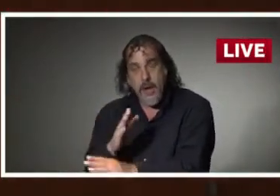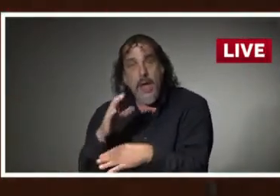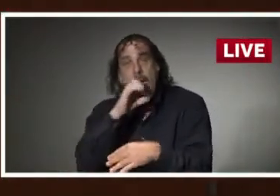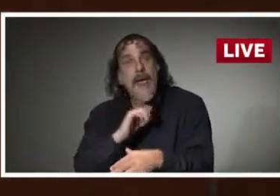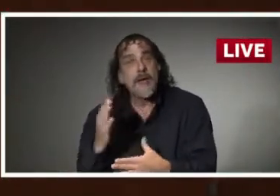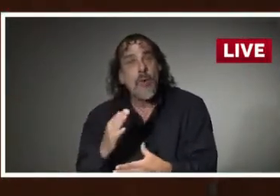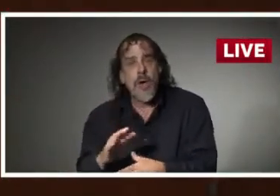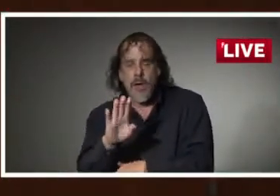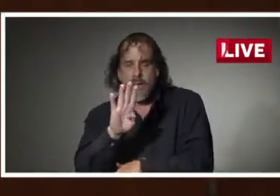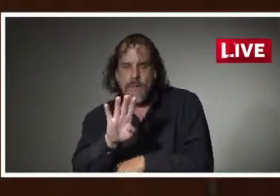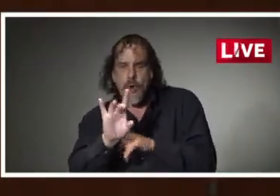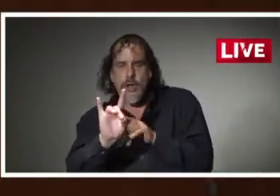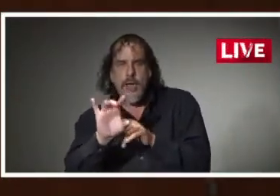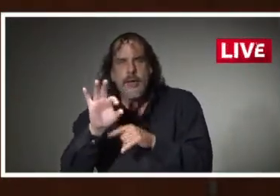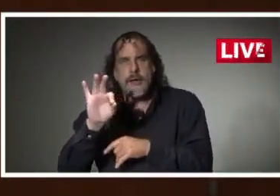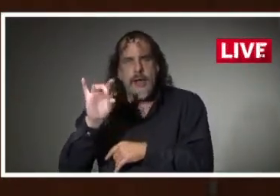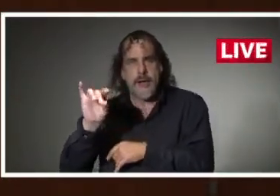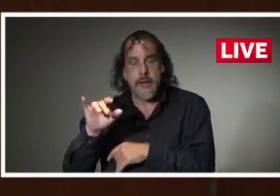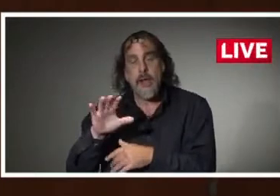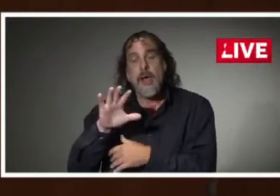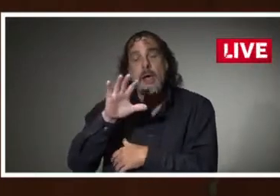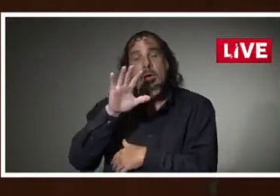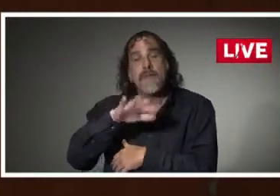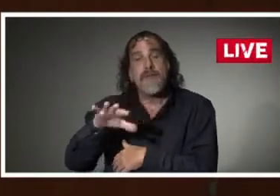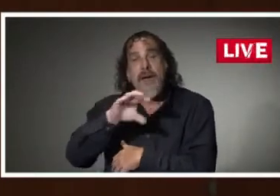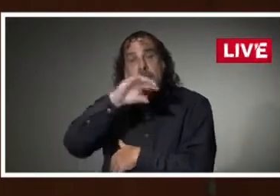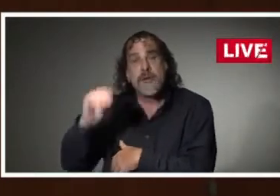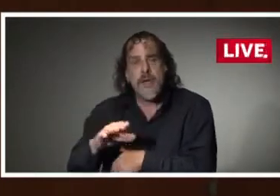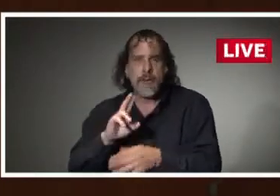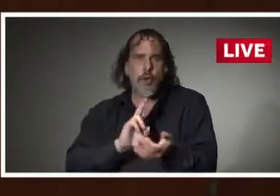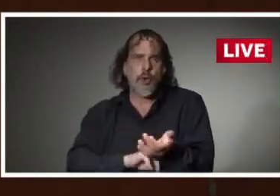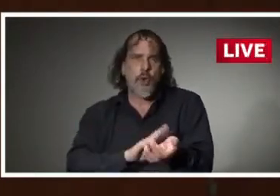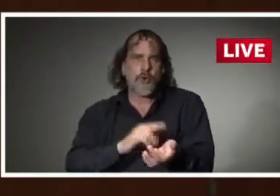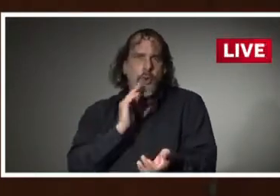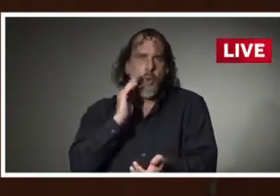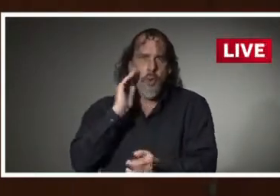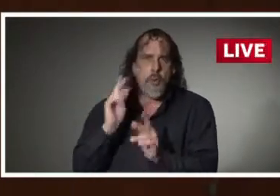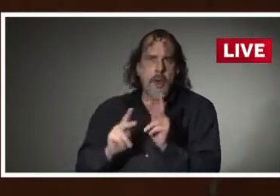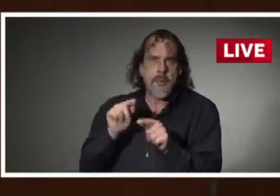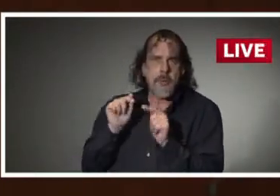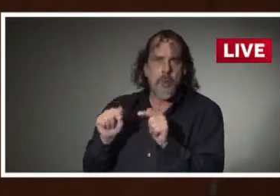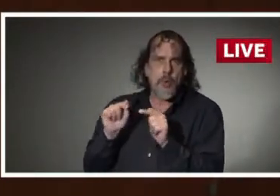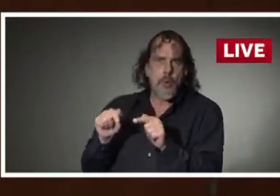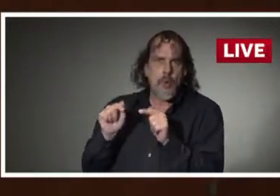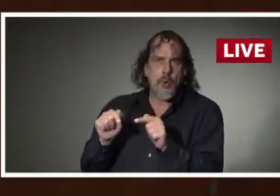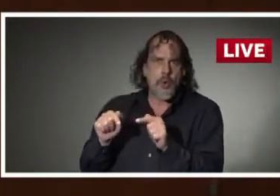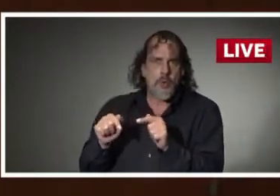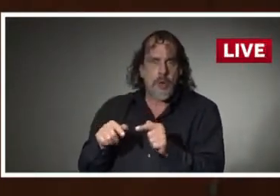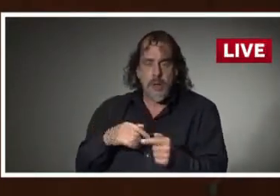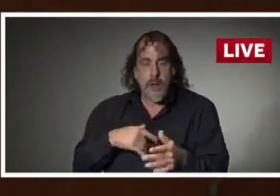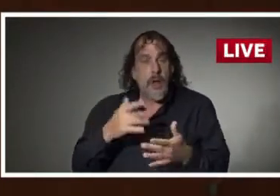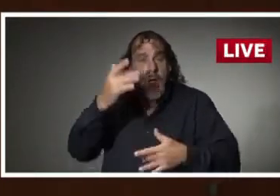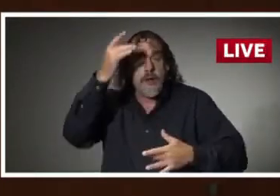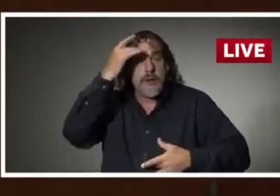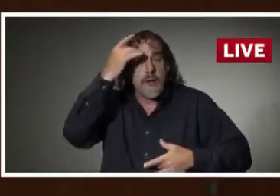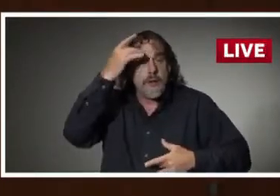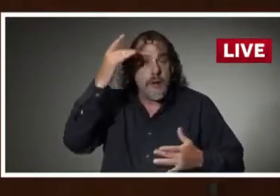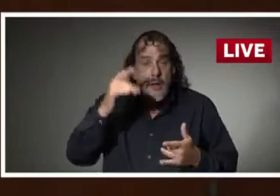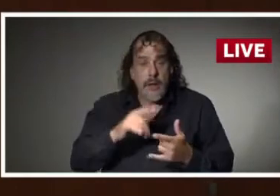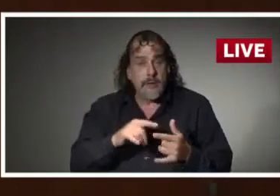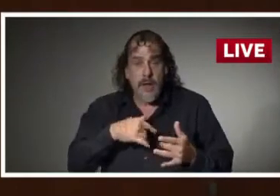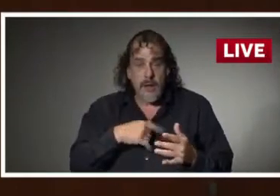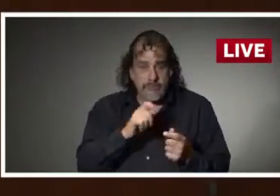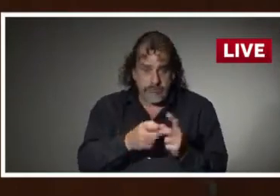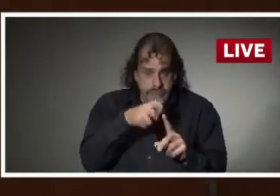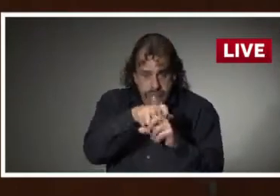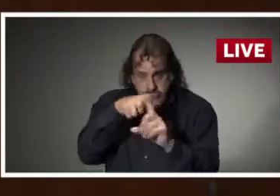to 98, and 55% were in long-term care settings. As we mentioned before, a disease does not stay in a specific age